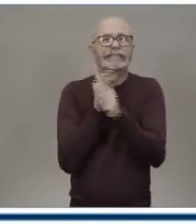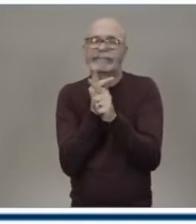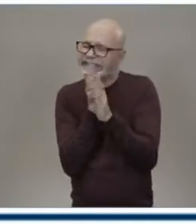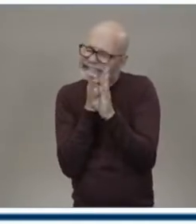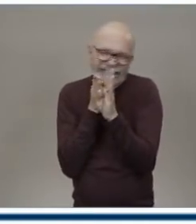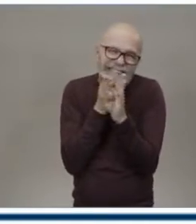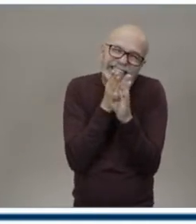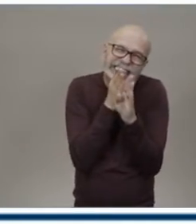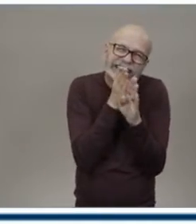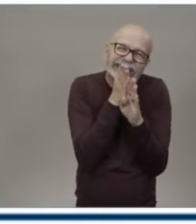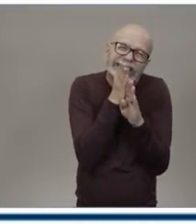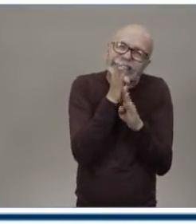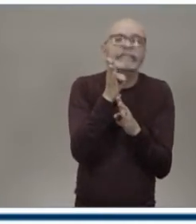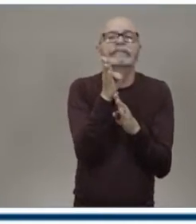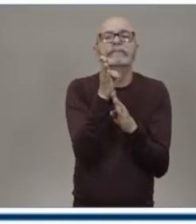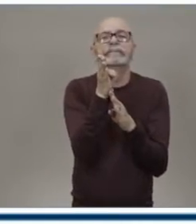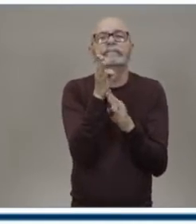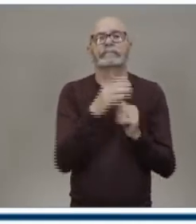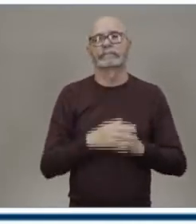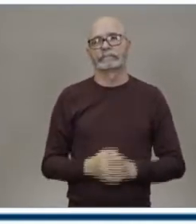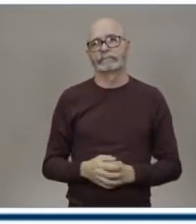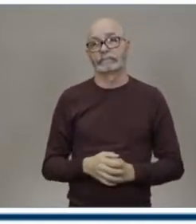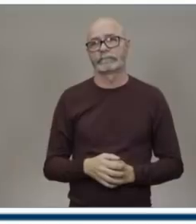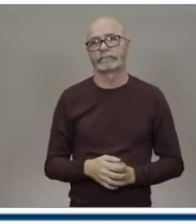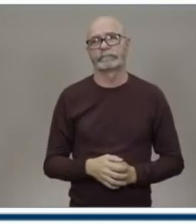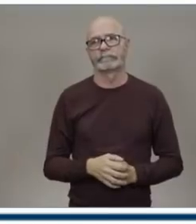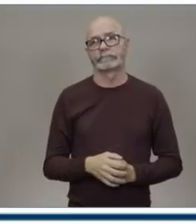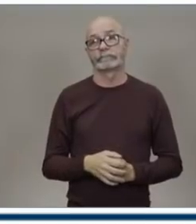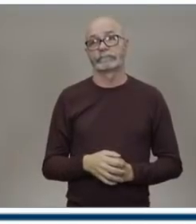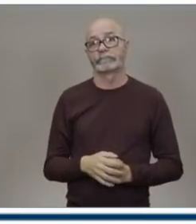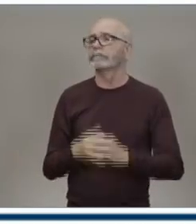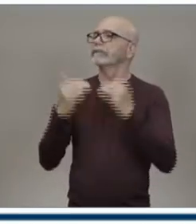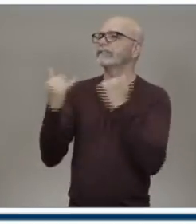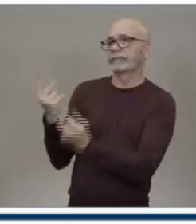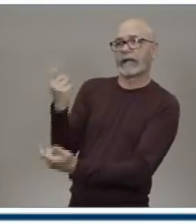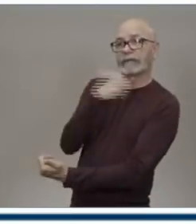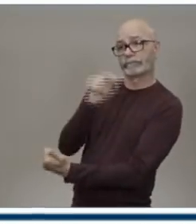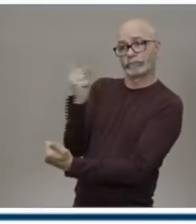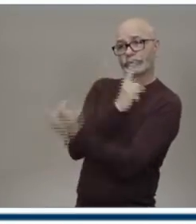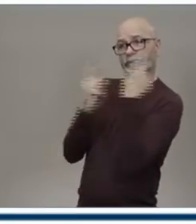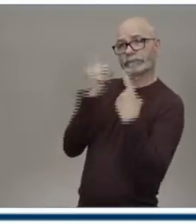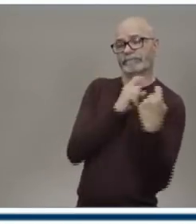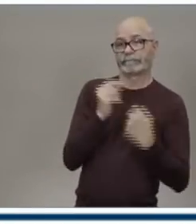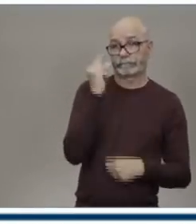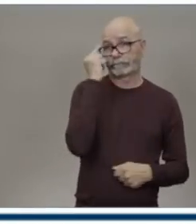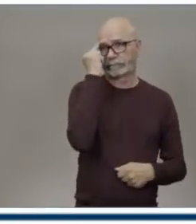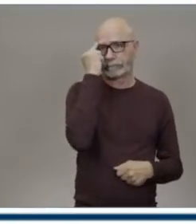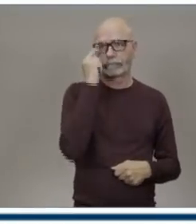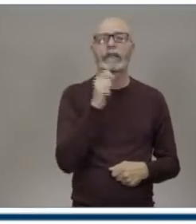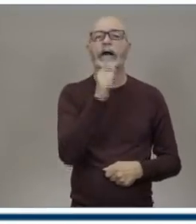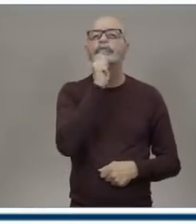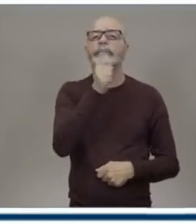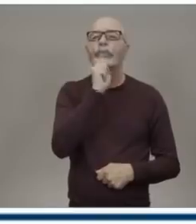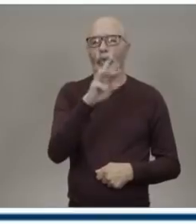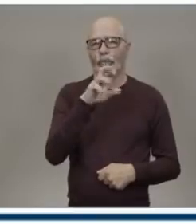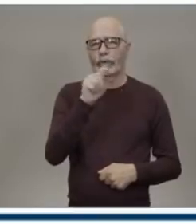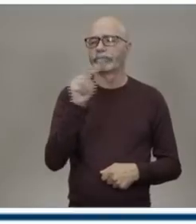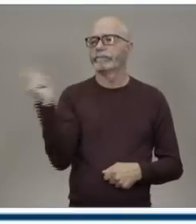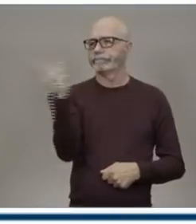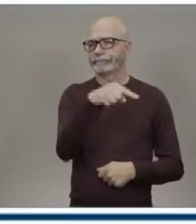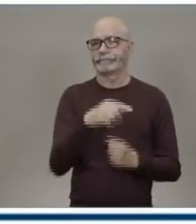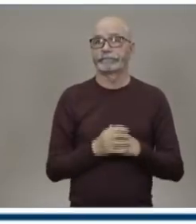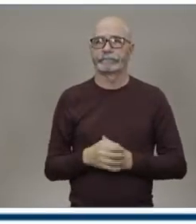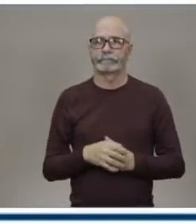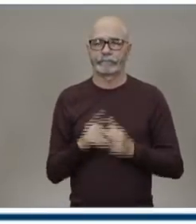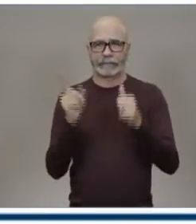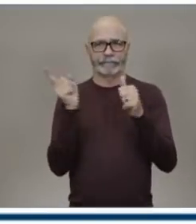protocols. Chrissy. Thank you, Premier. Reminder, one question and one follow-up for the reporters that we have on the line today. First question will go to CTV's